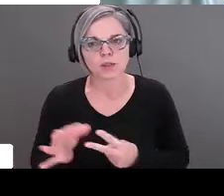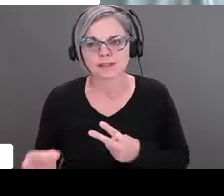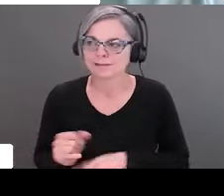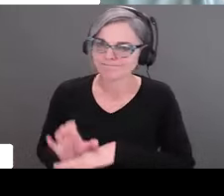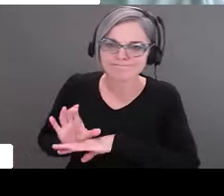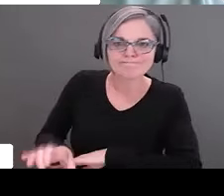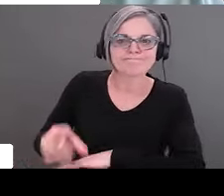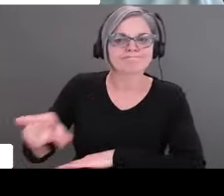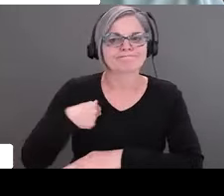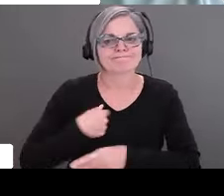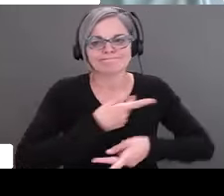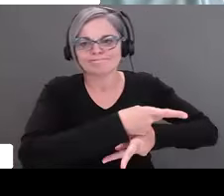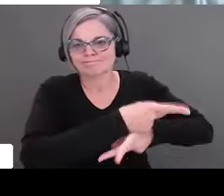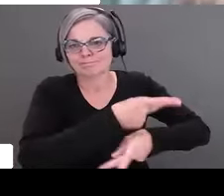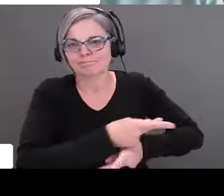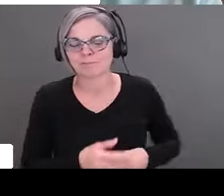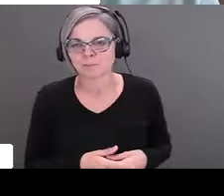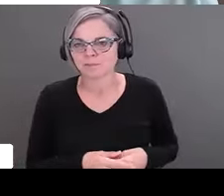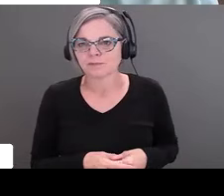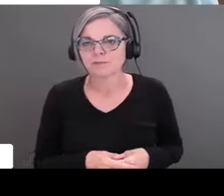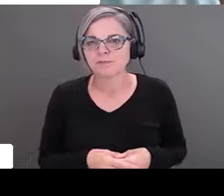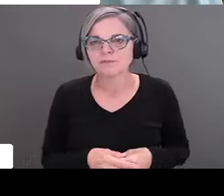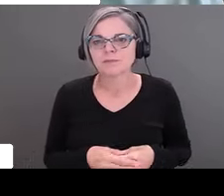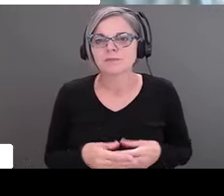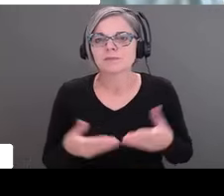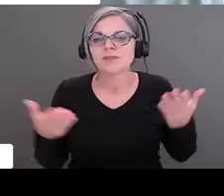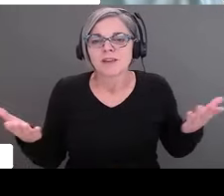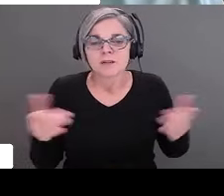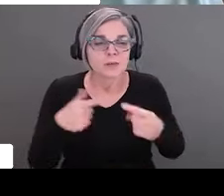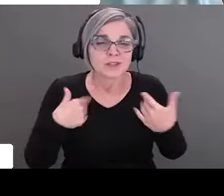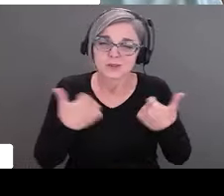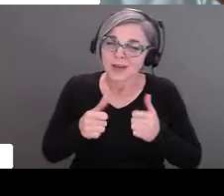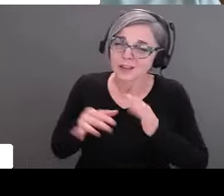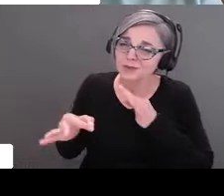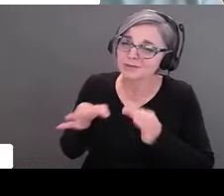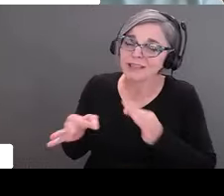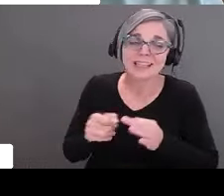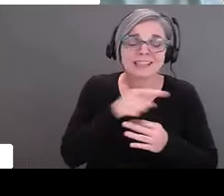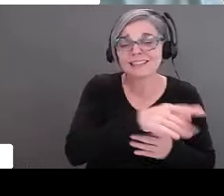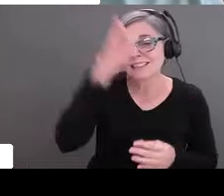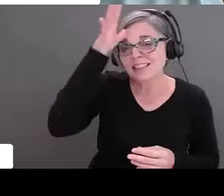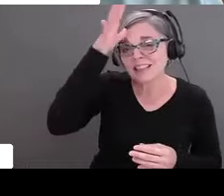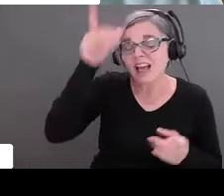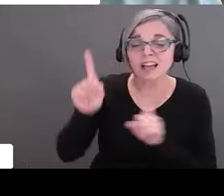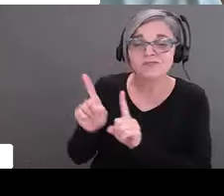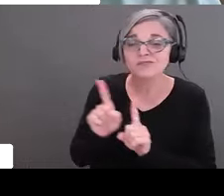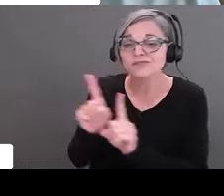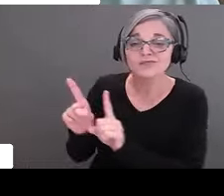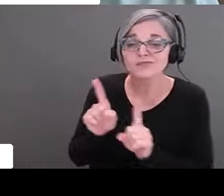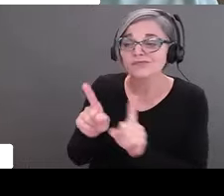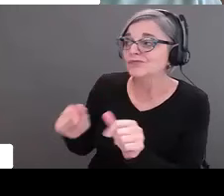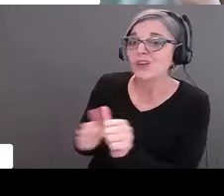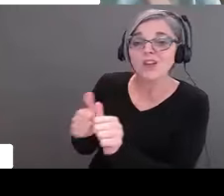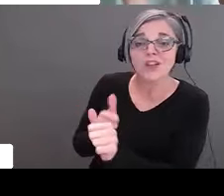to explain that dad can't help it, that he follows you around and asks the same question over and over again,